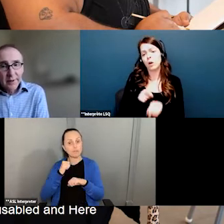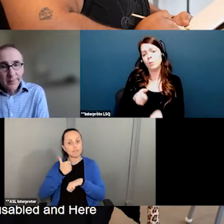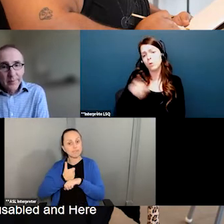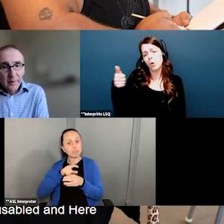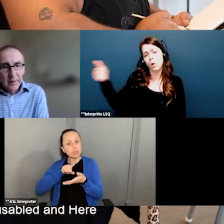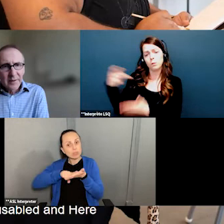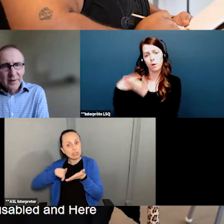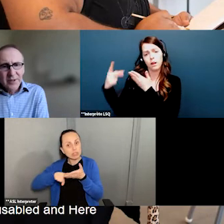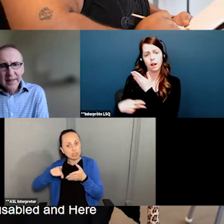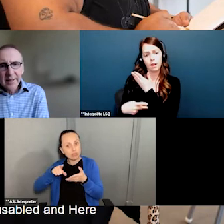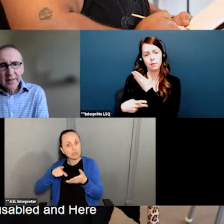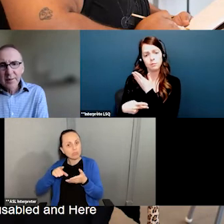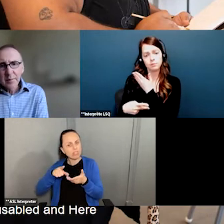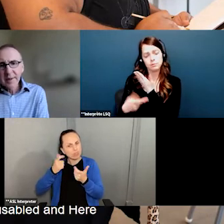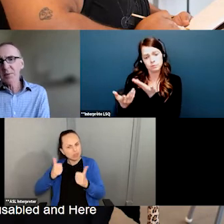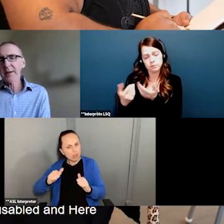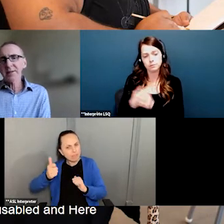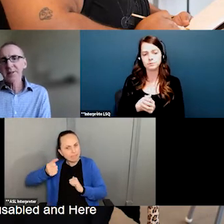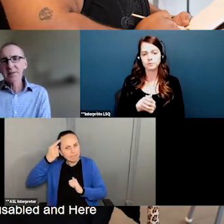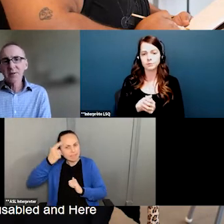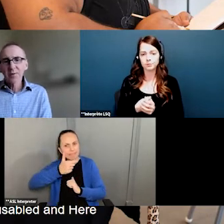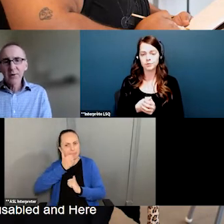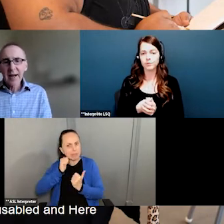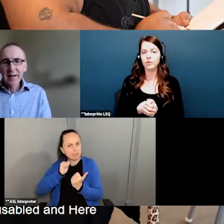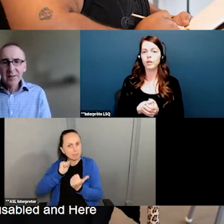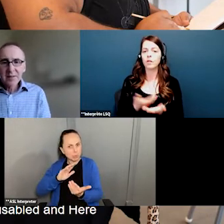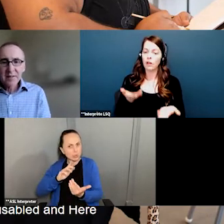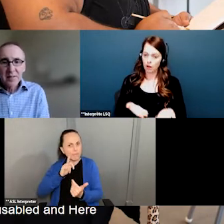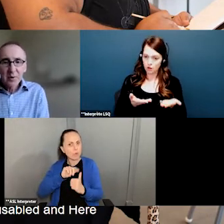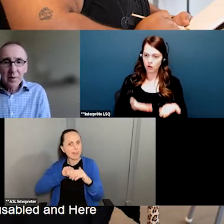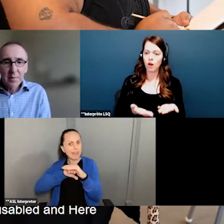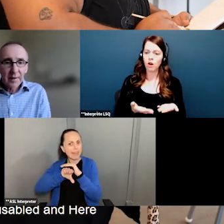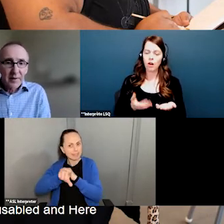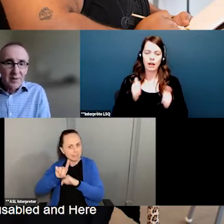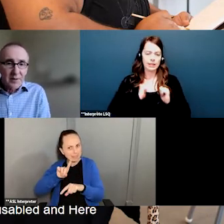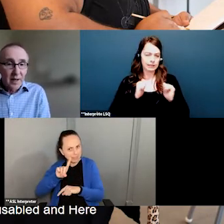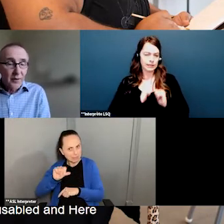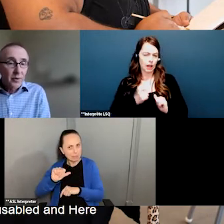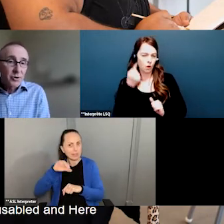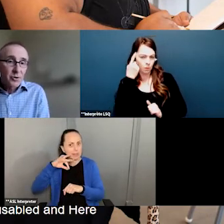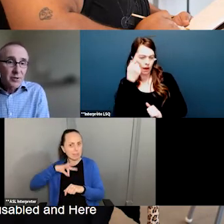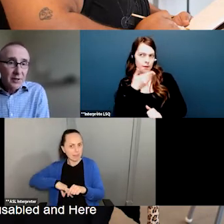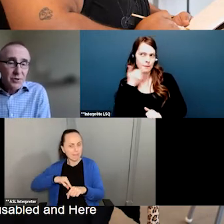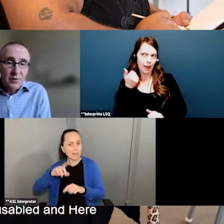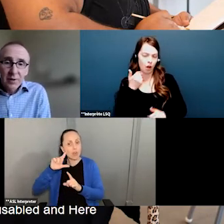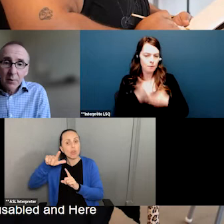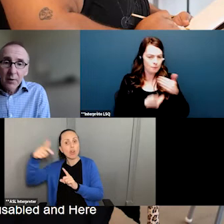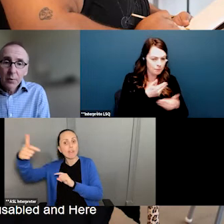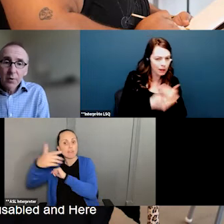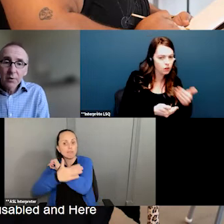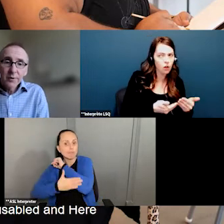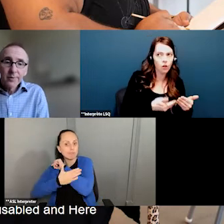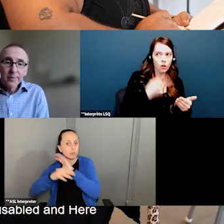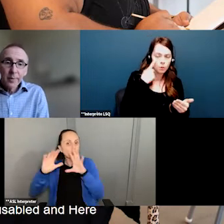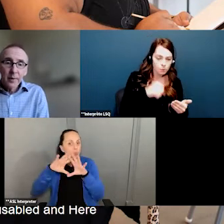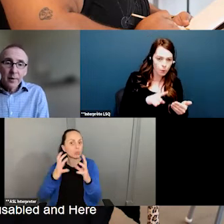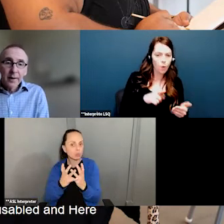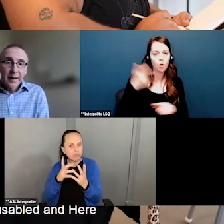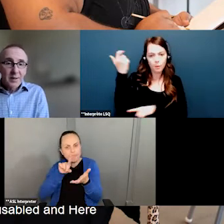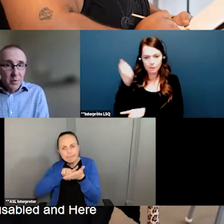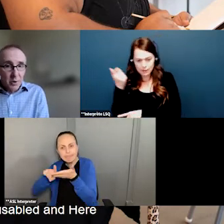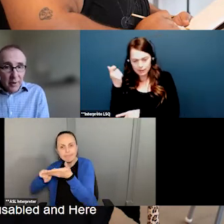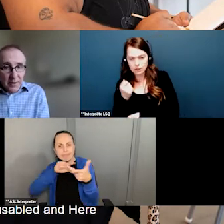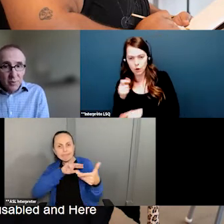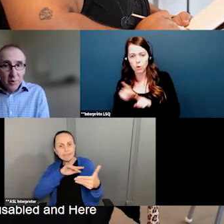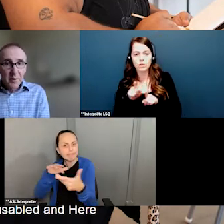this area to understand the best practices for access to disability benefits in other jurisdictions around the world.